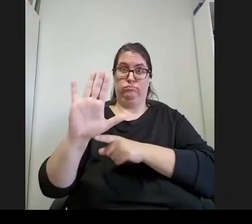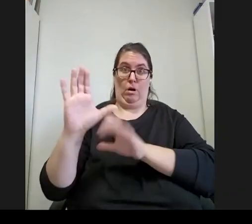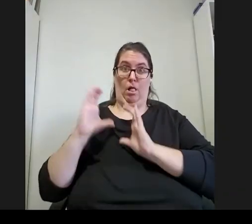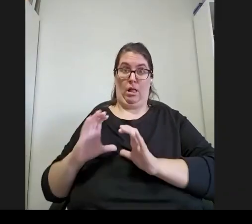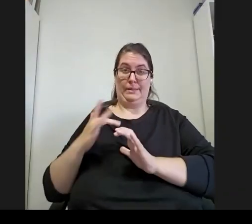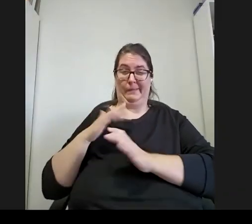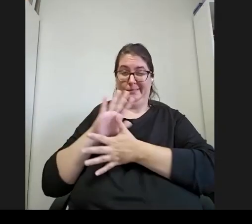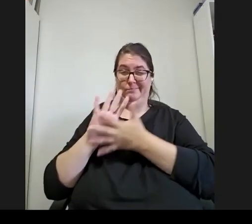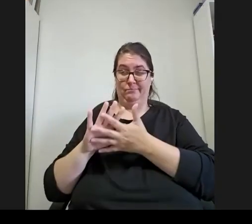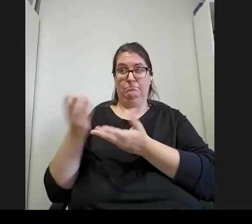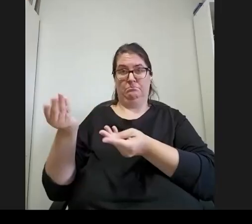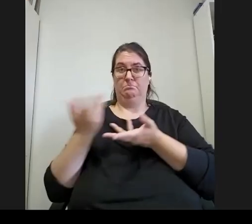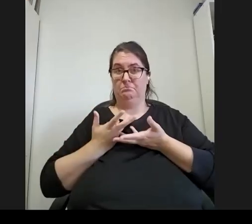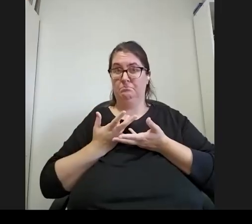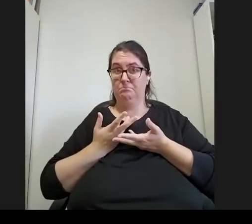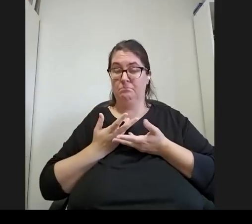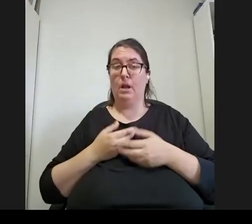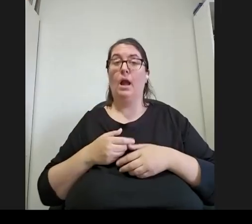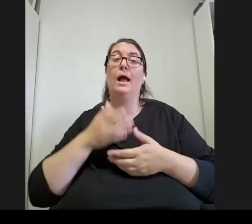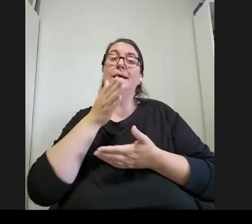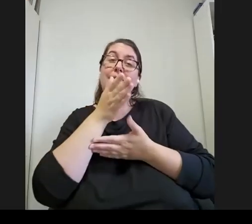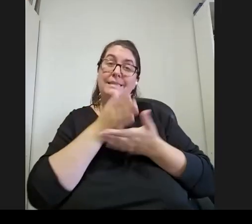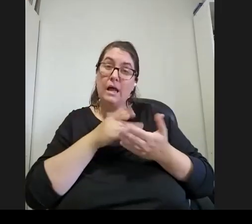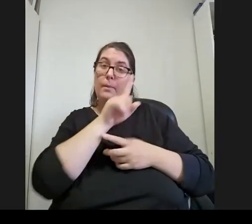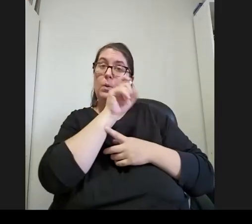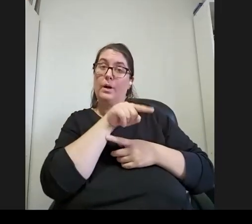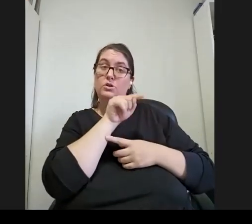There are some questions that help in